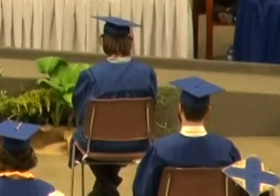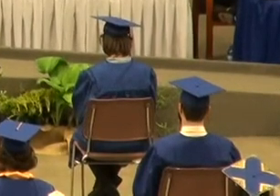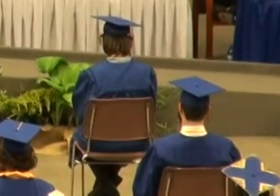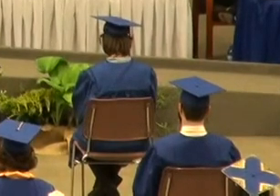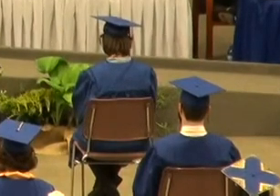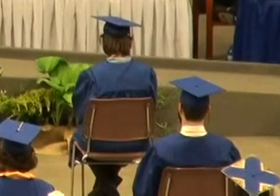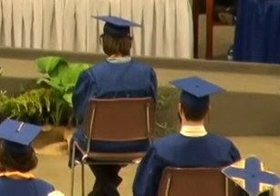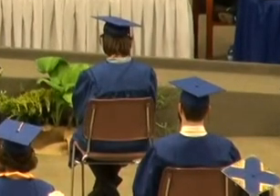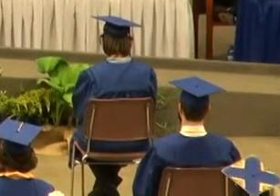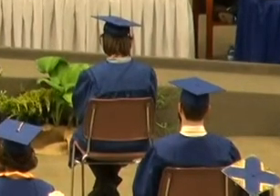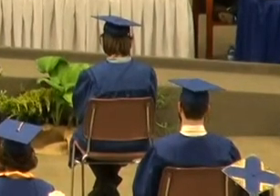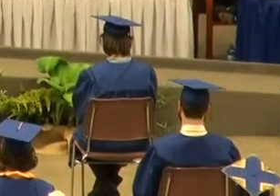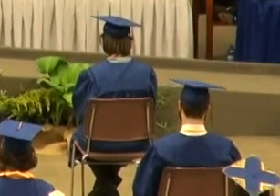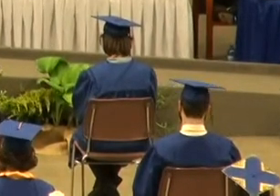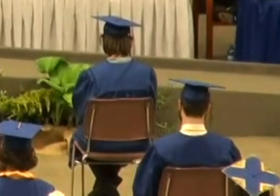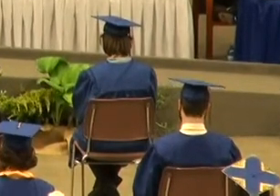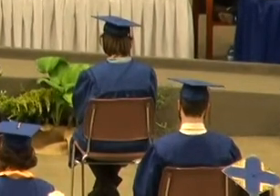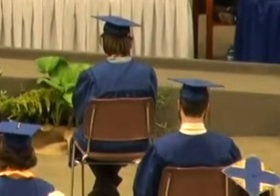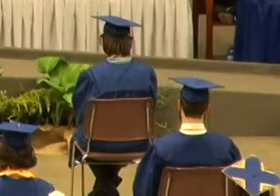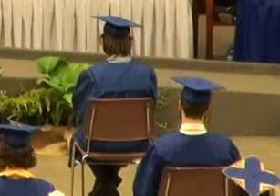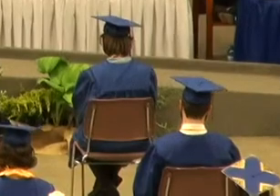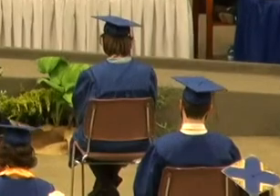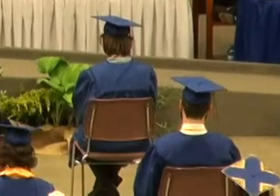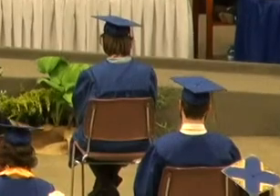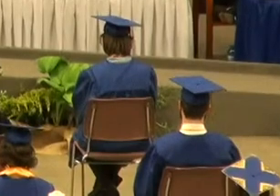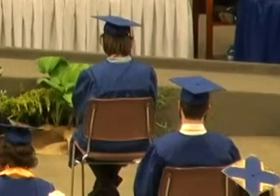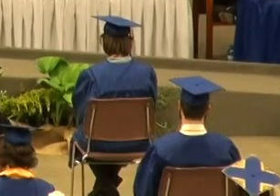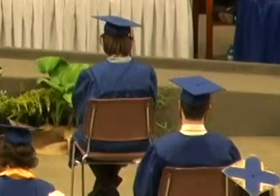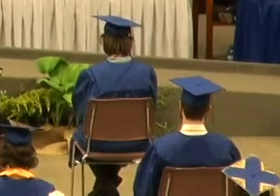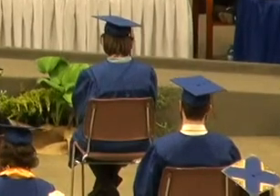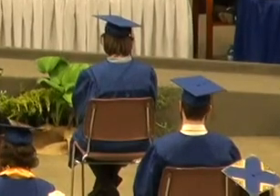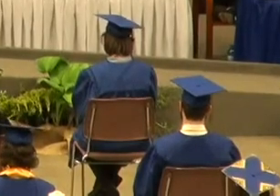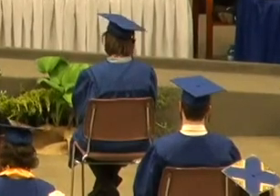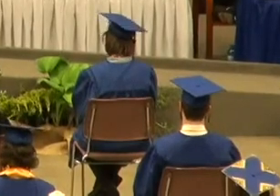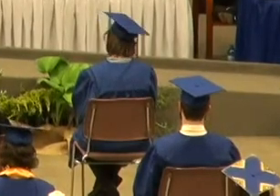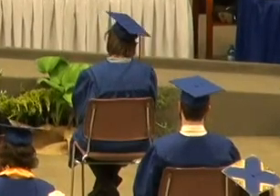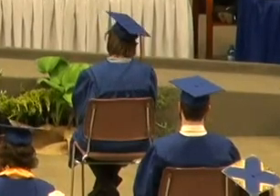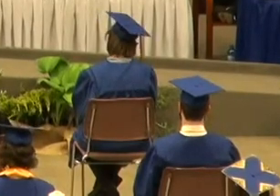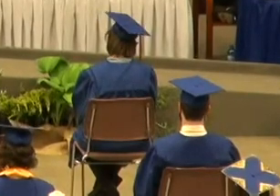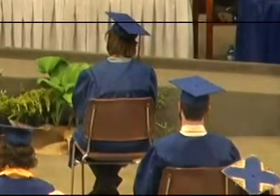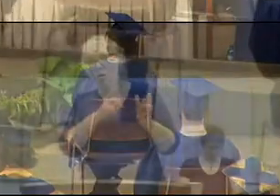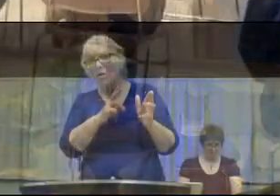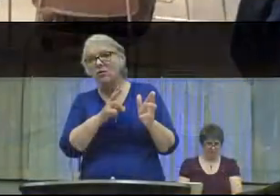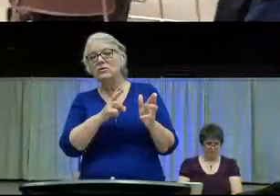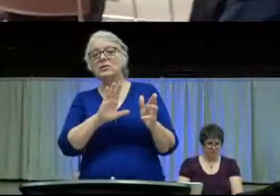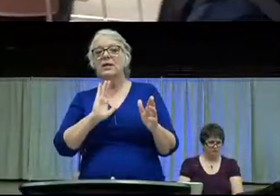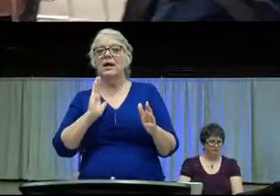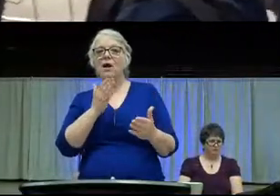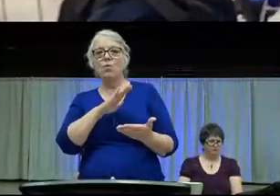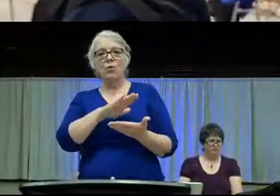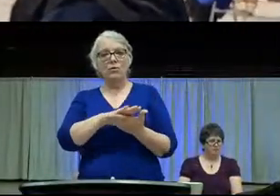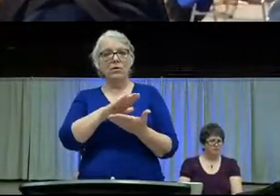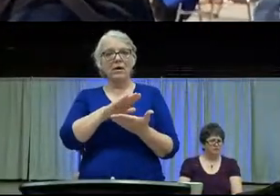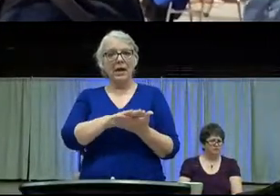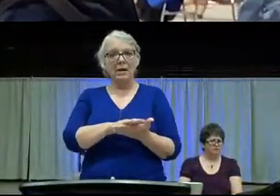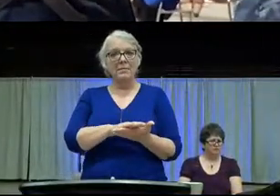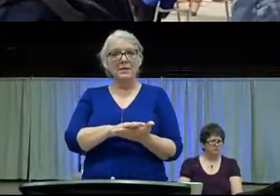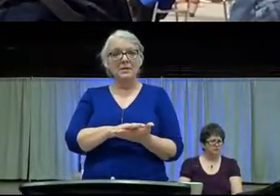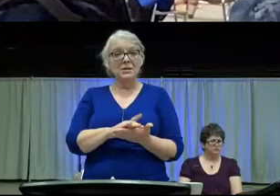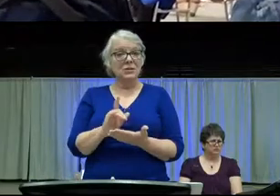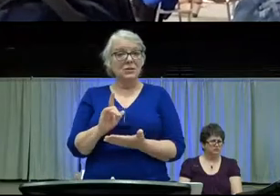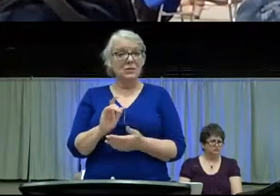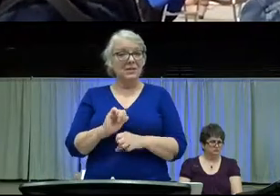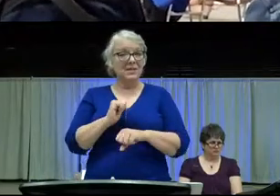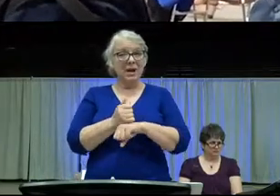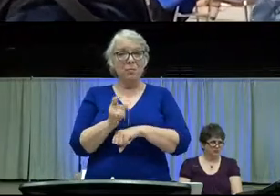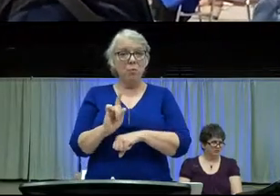Great Falls College, MSU, acknowledges and honors with respect that our campus resides on the homelands of